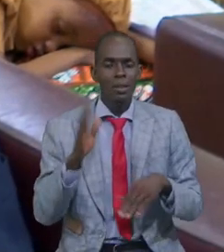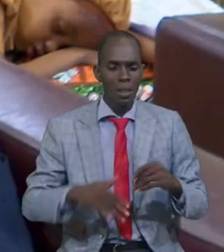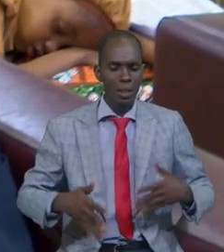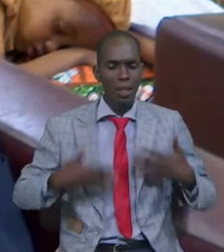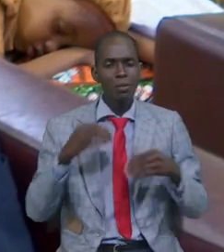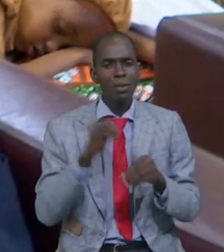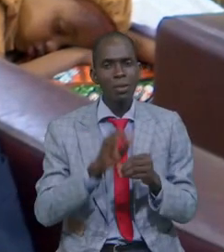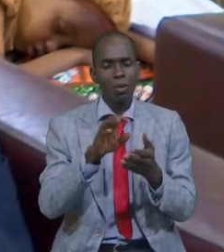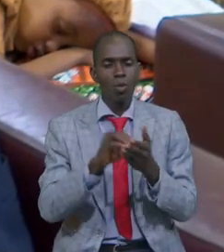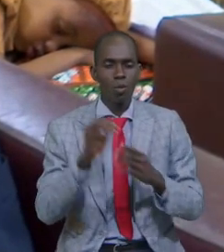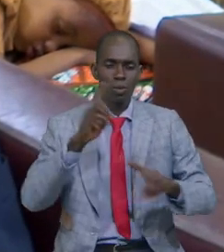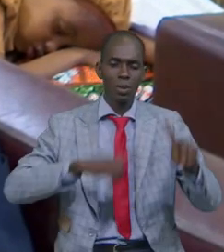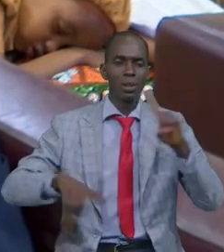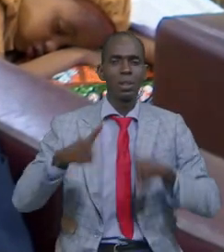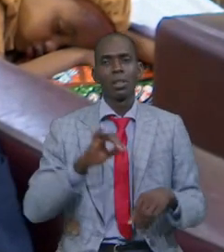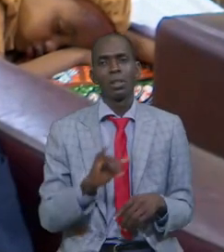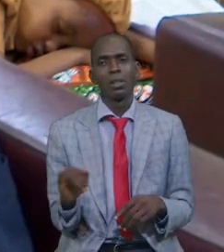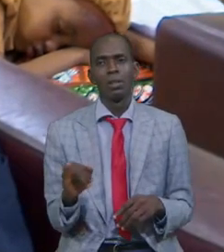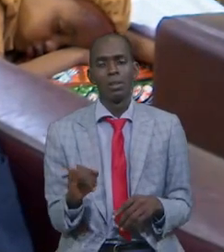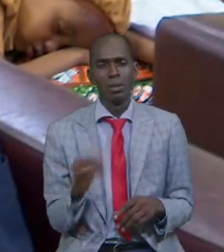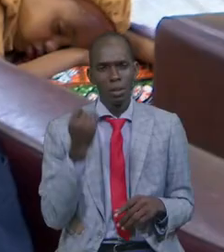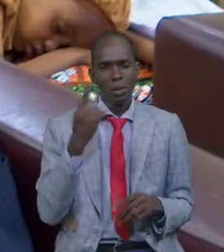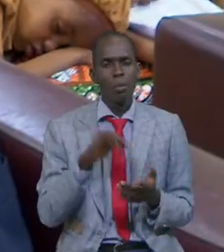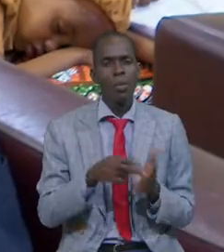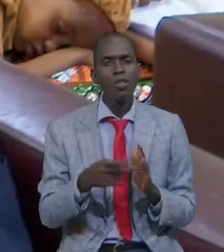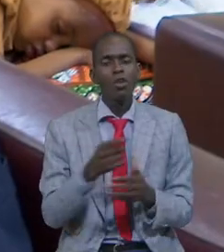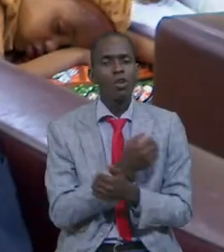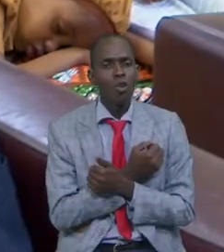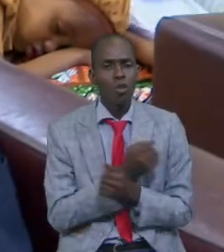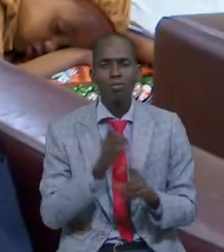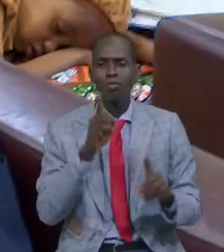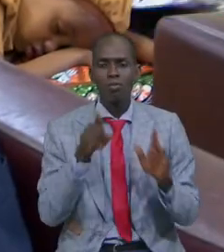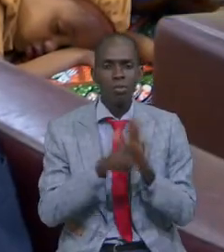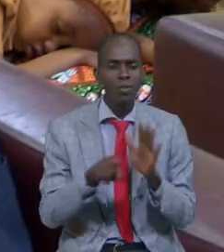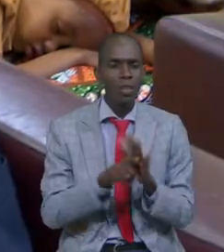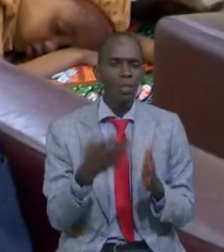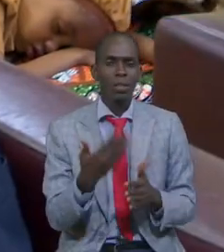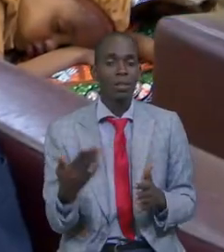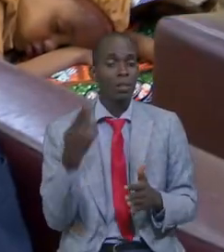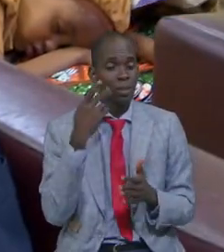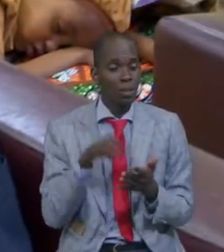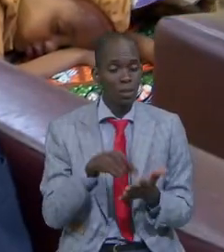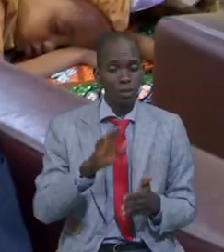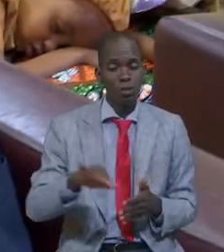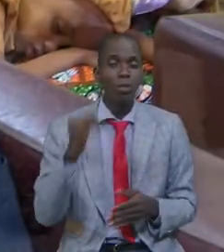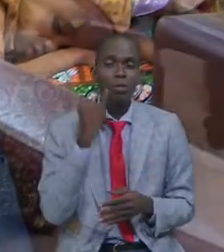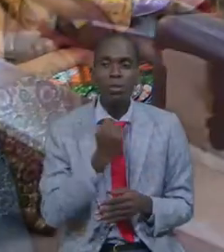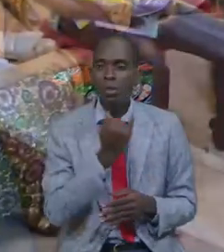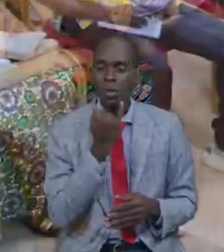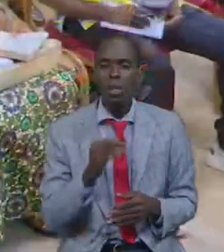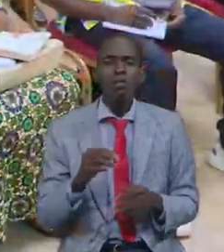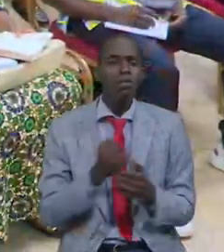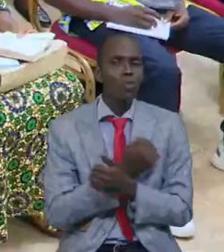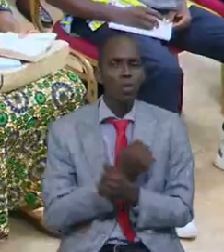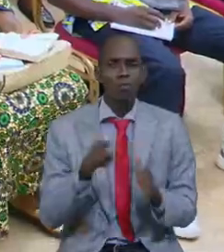are to life. And these children of Israel, they were nearer death. They never remembered at that time